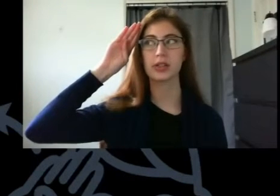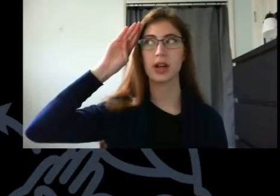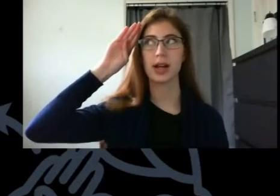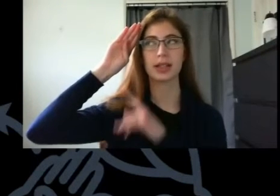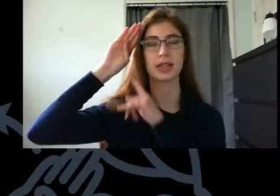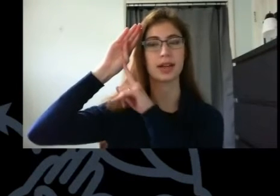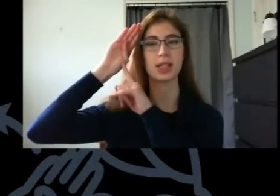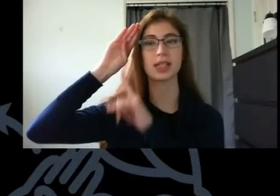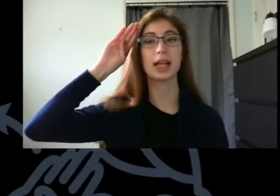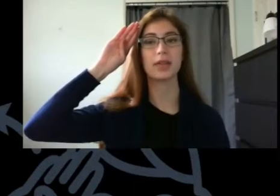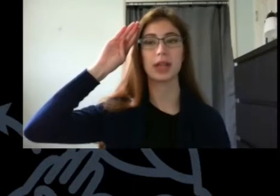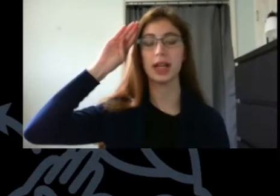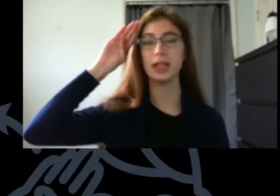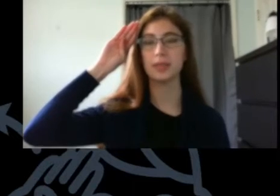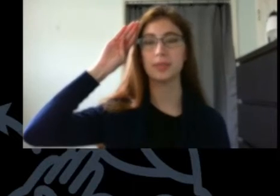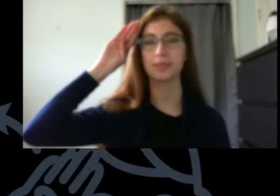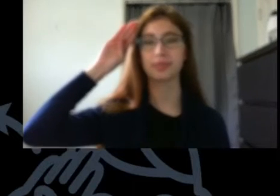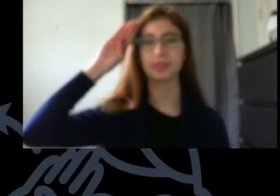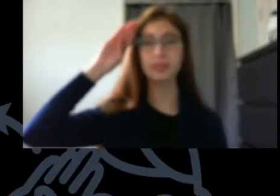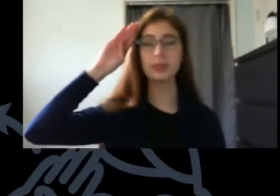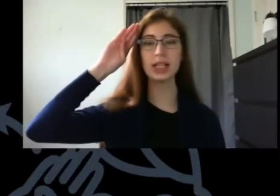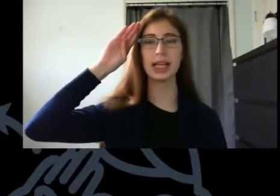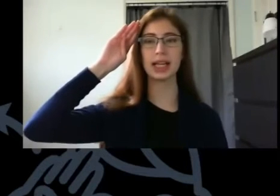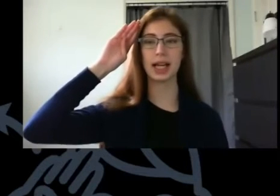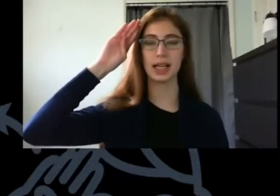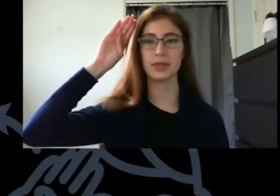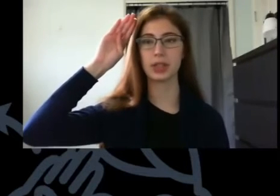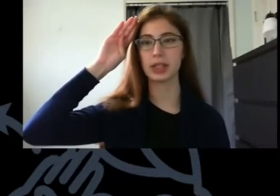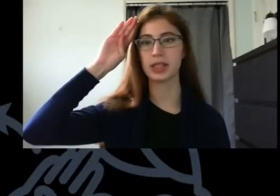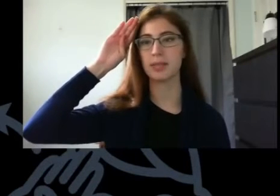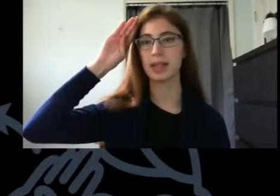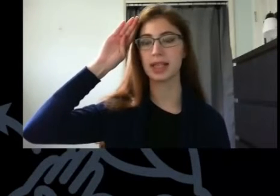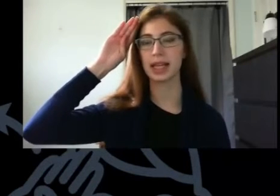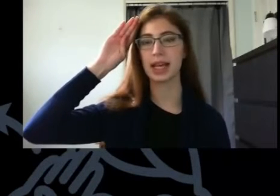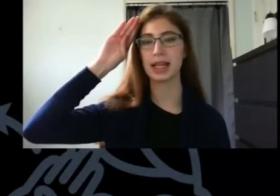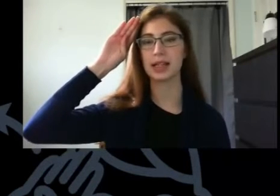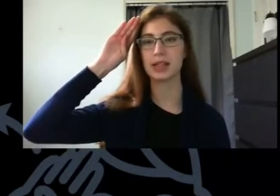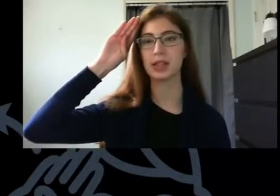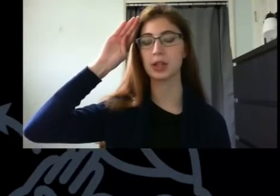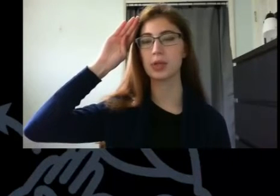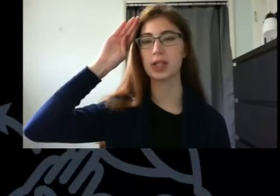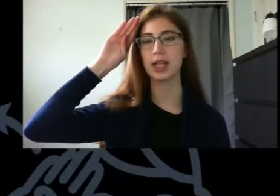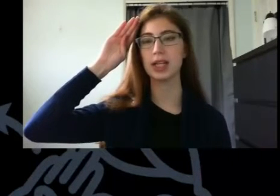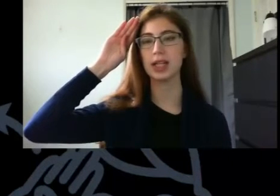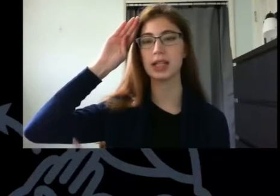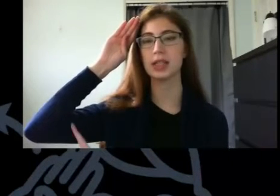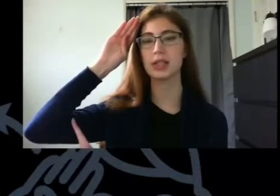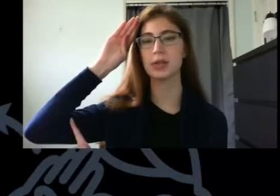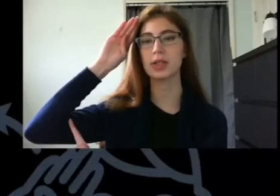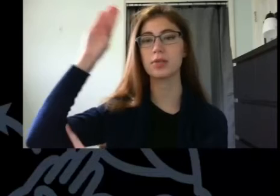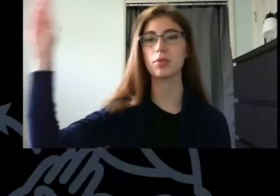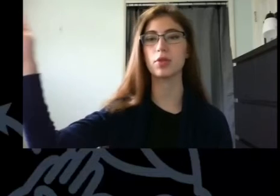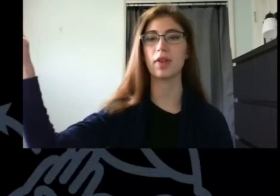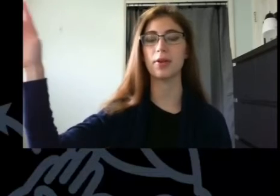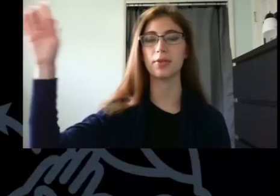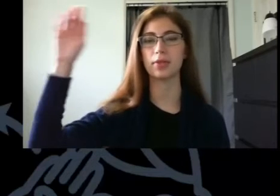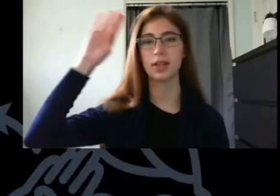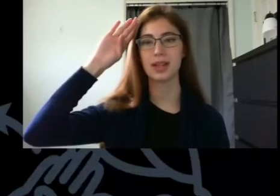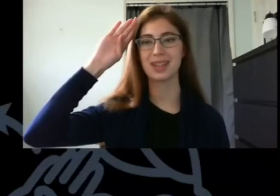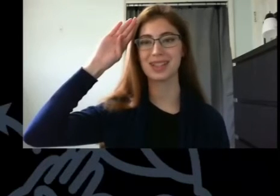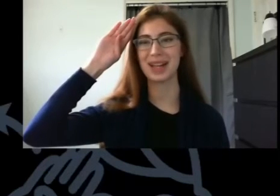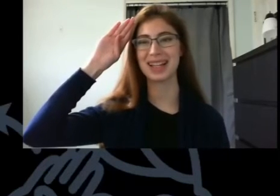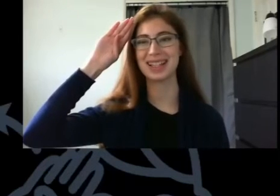start at the dominant side of your head. It kind of looks a bit like a salute, and then it's just going to move